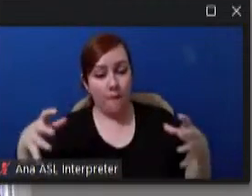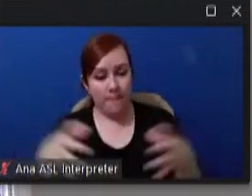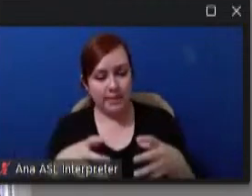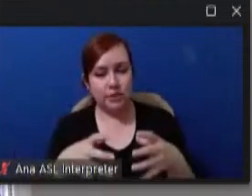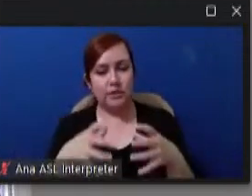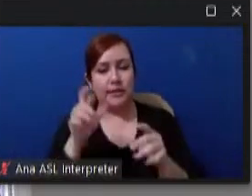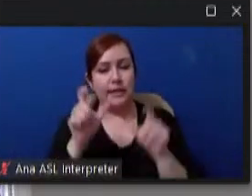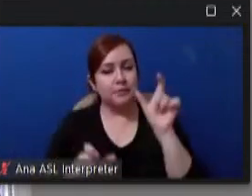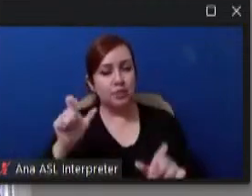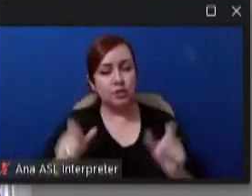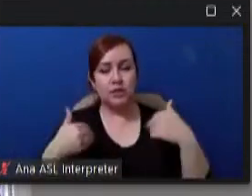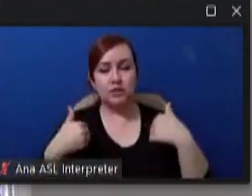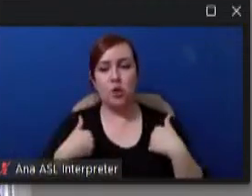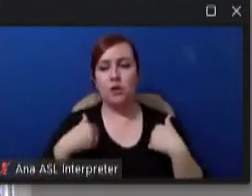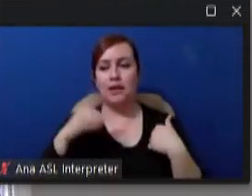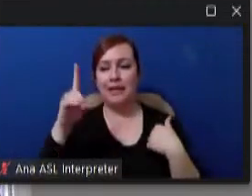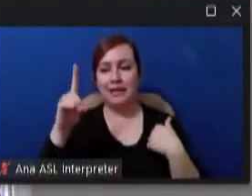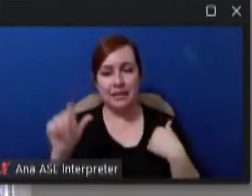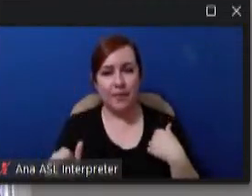be